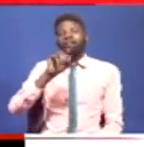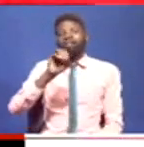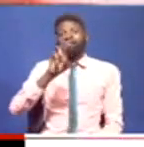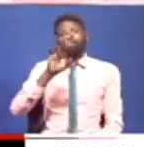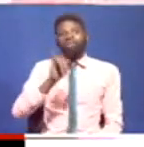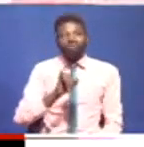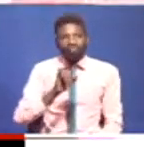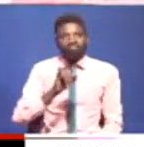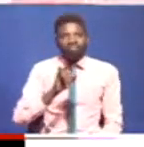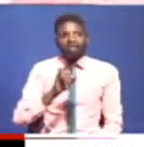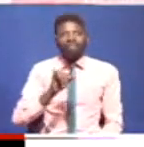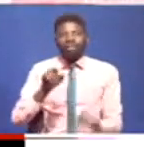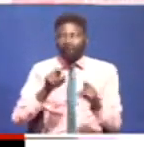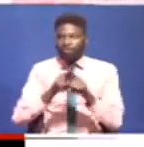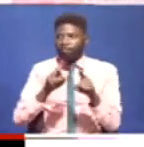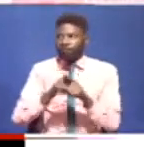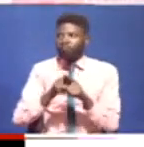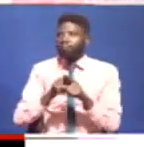Please stand at the wave,